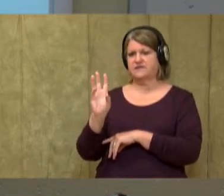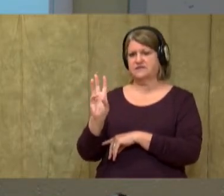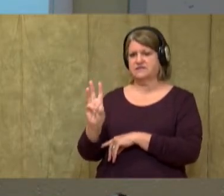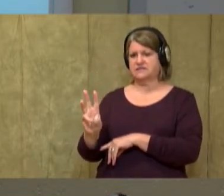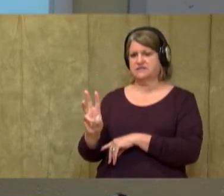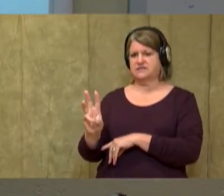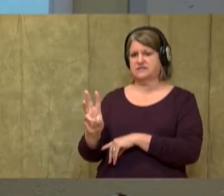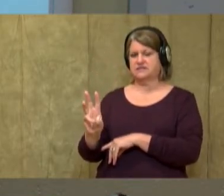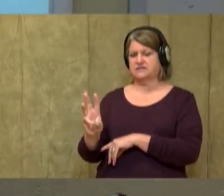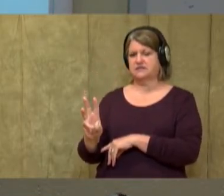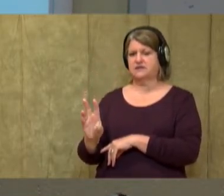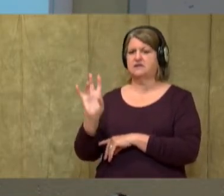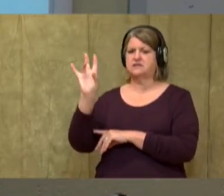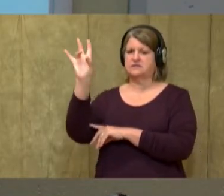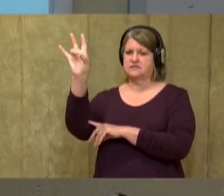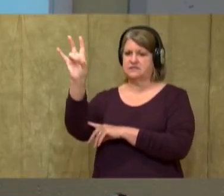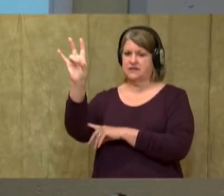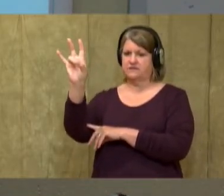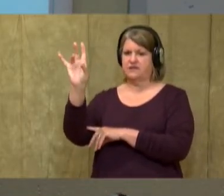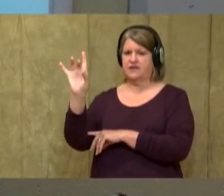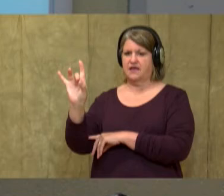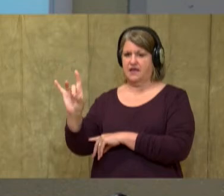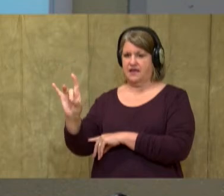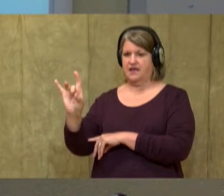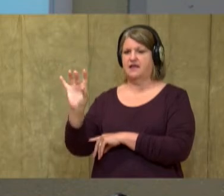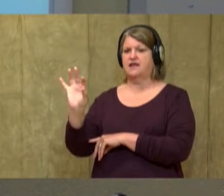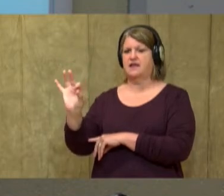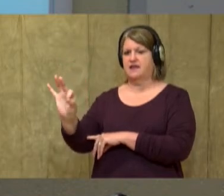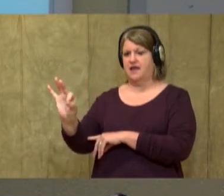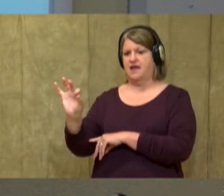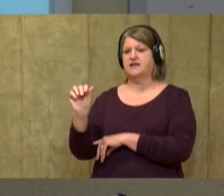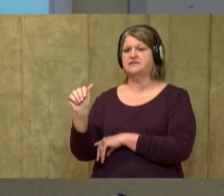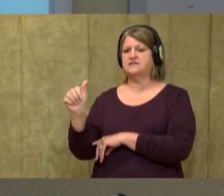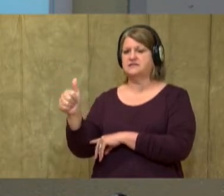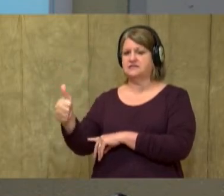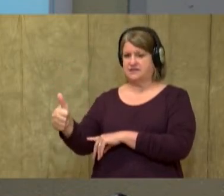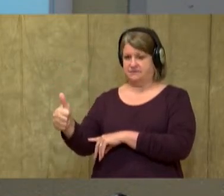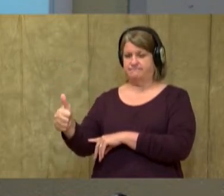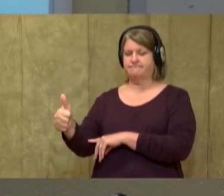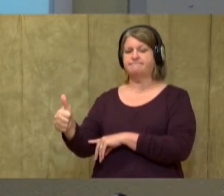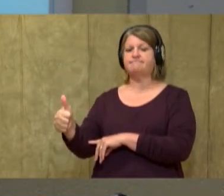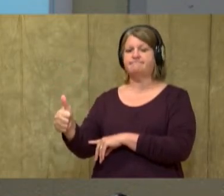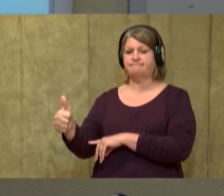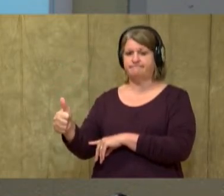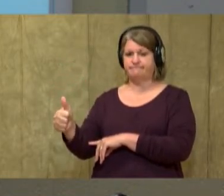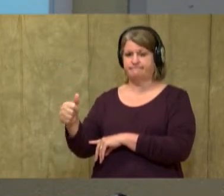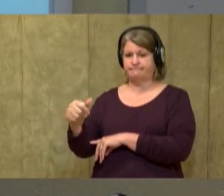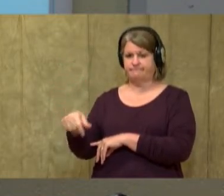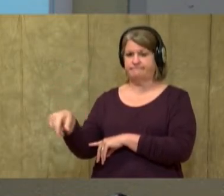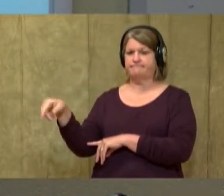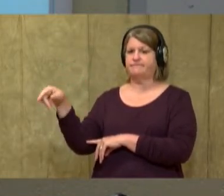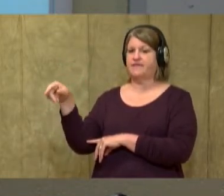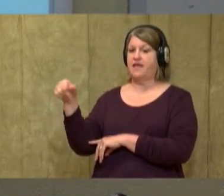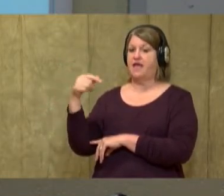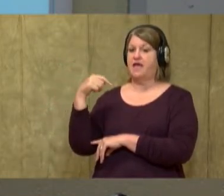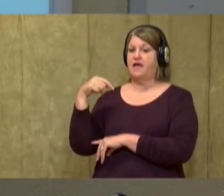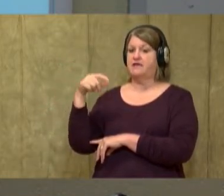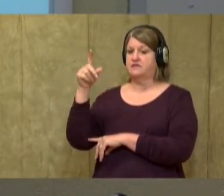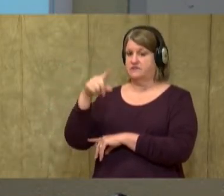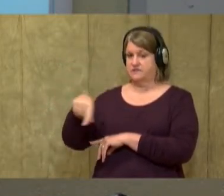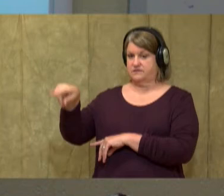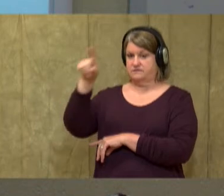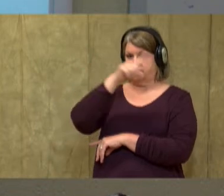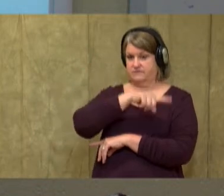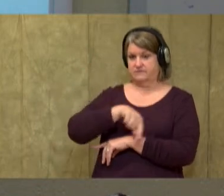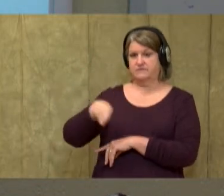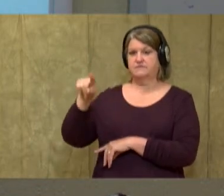5, 6, 7, 8, 9, 10. I'm going to change